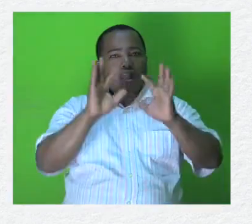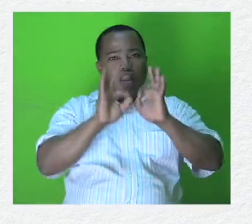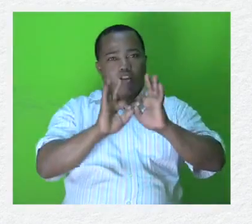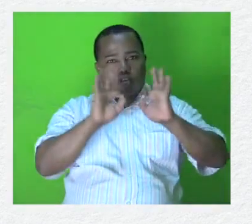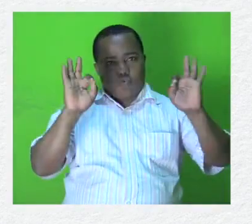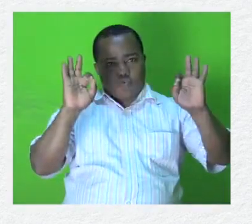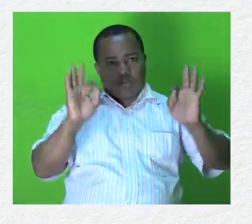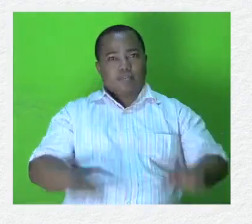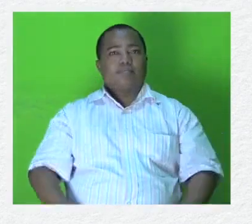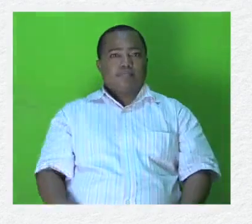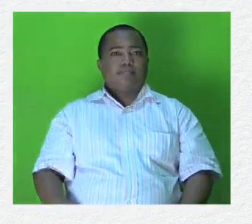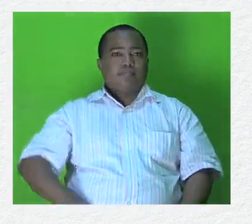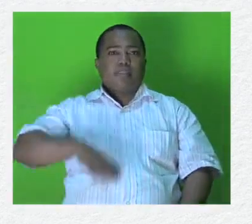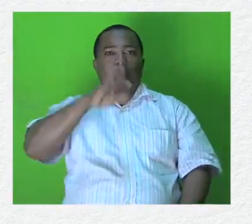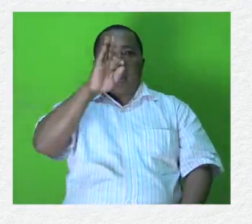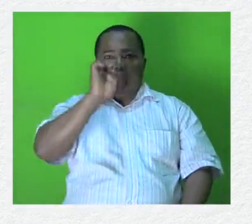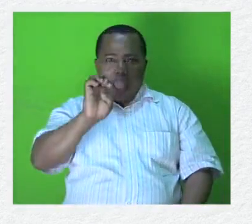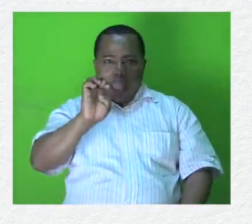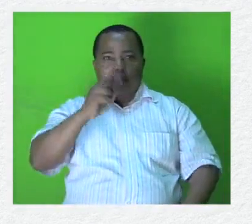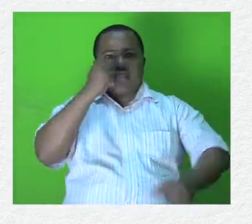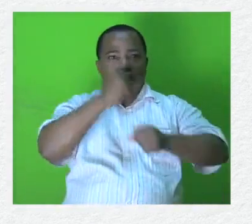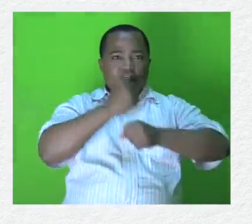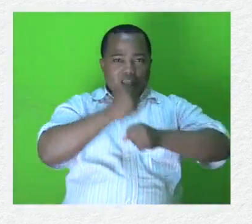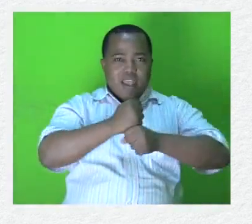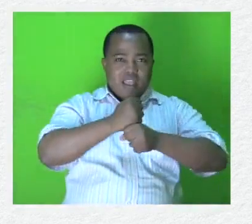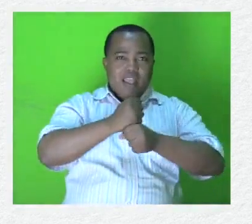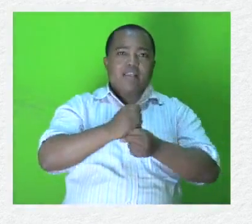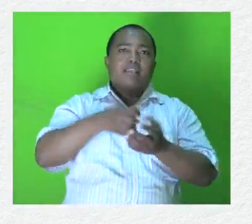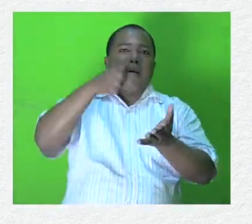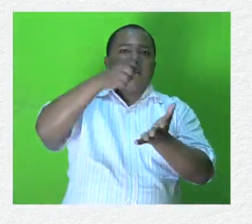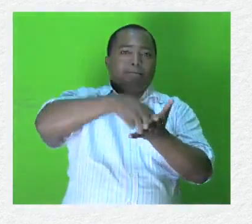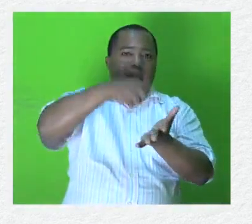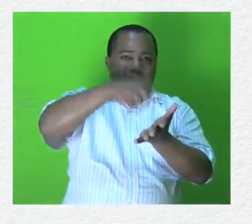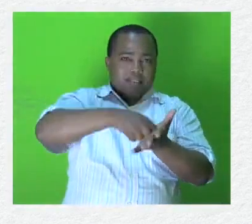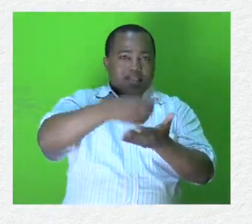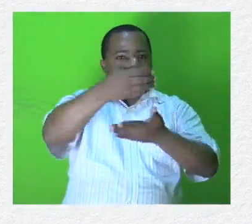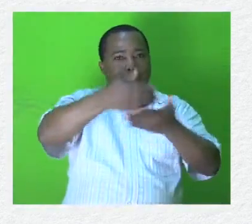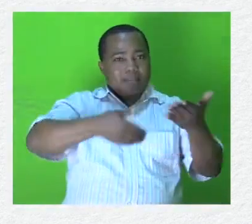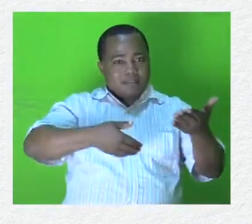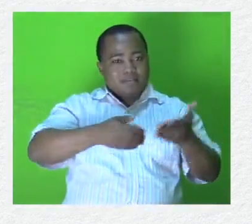Very good. Iron is attracted by a bar magnet in the first piece of paper.